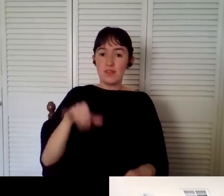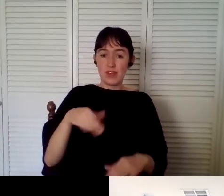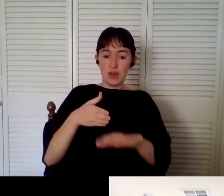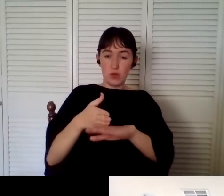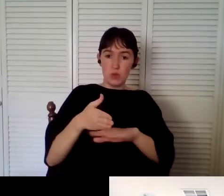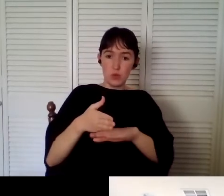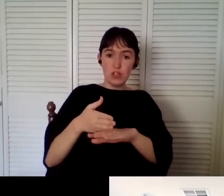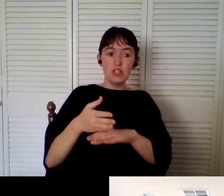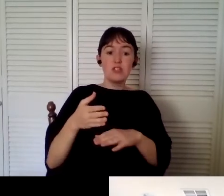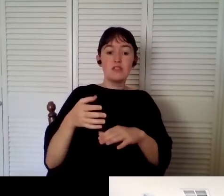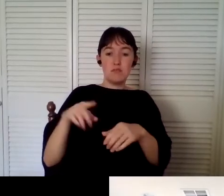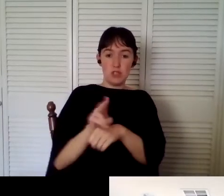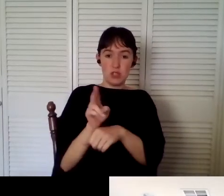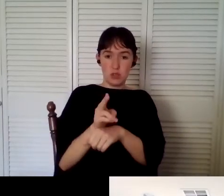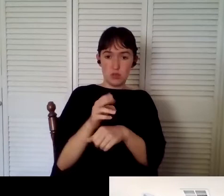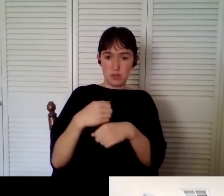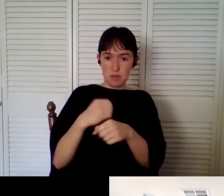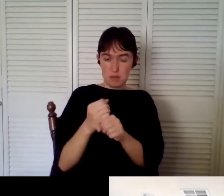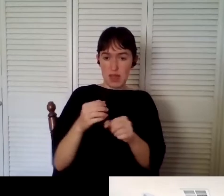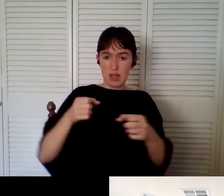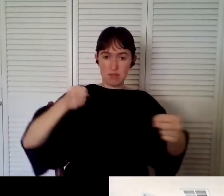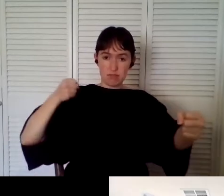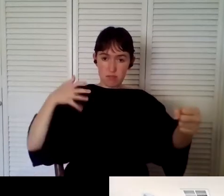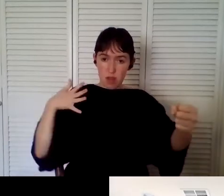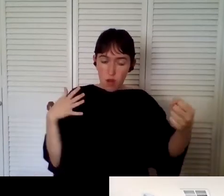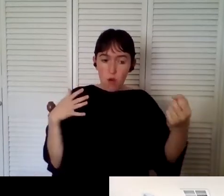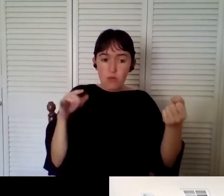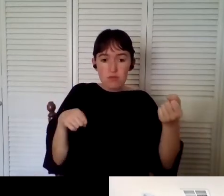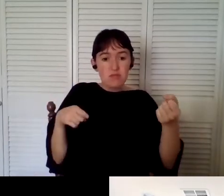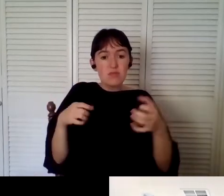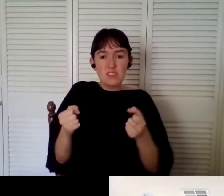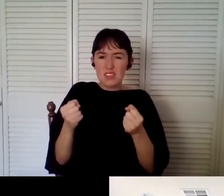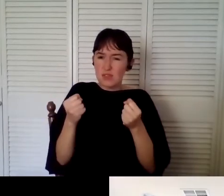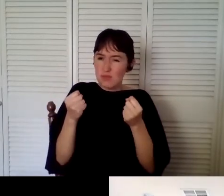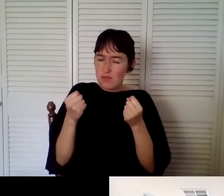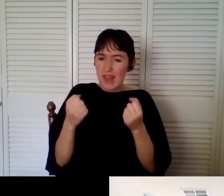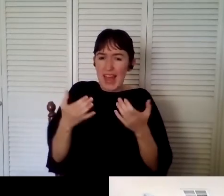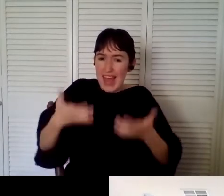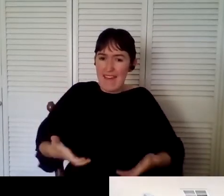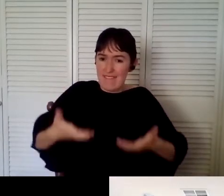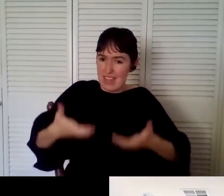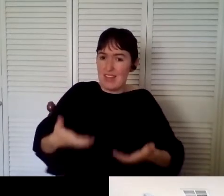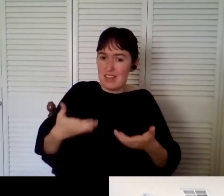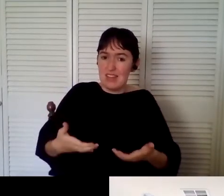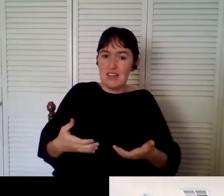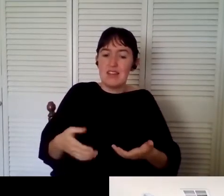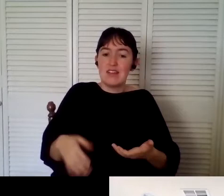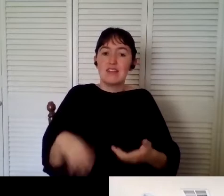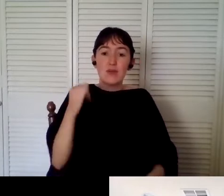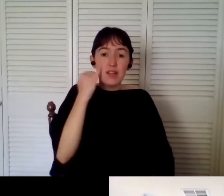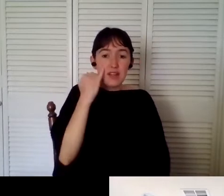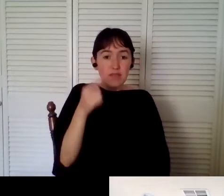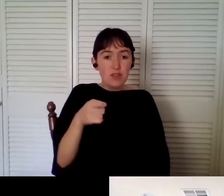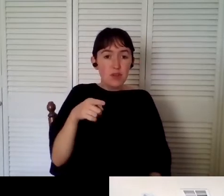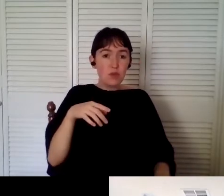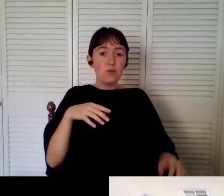you remove a lot of material. If you are a hunter-gatherer society who is packing up and moving every couple days, you don't want